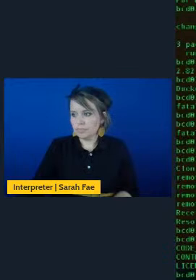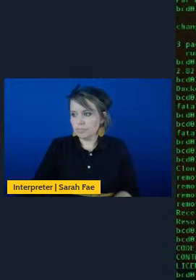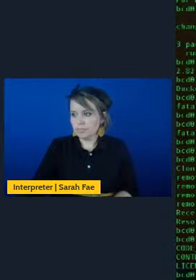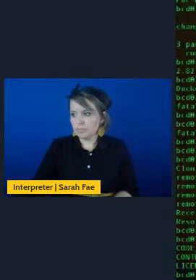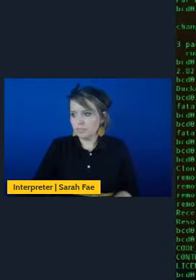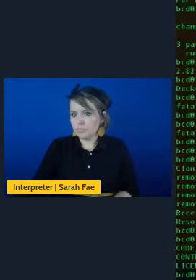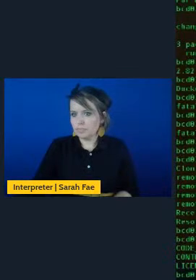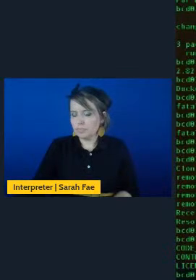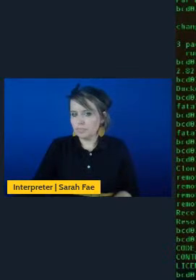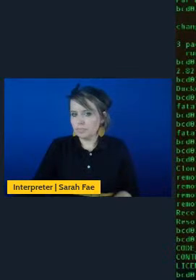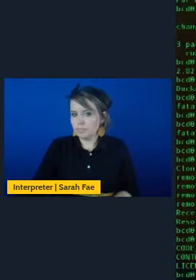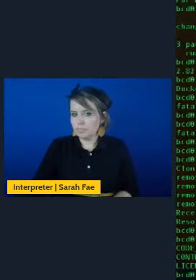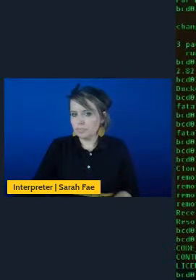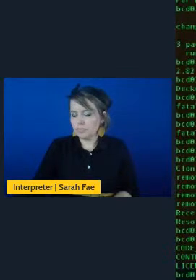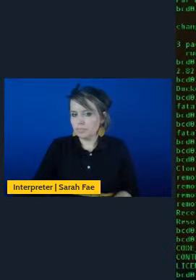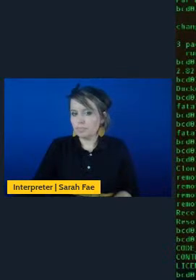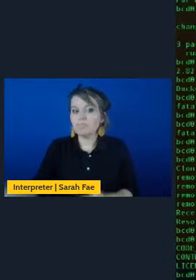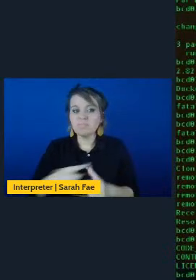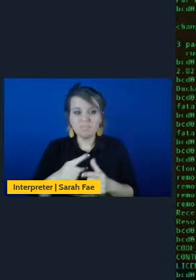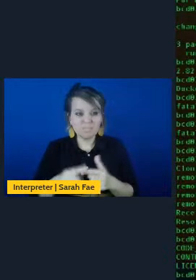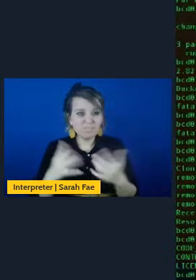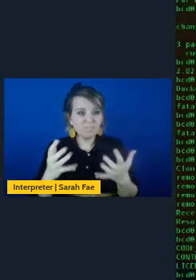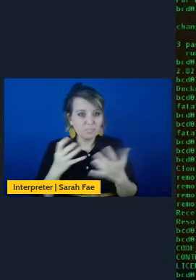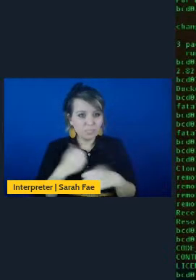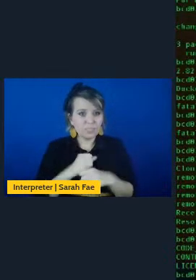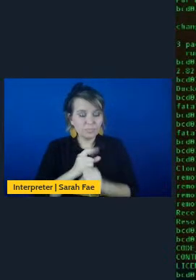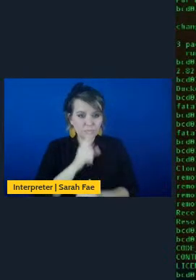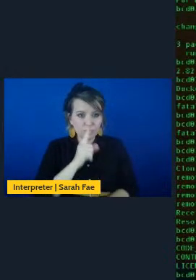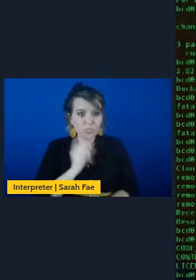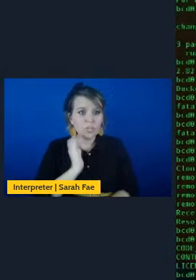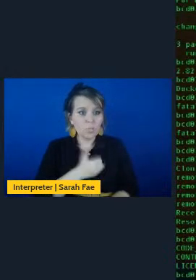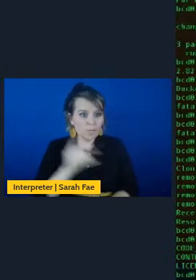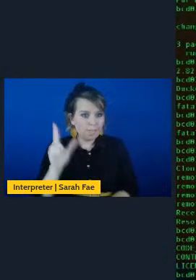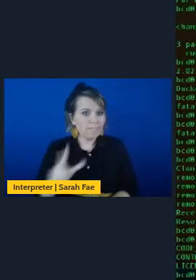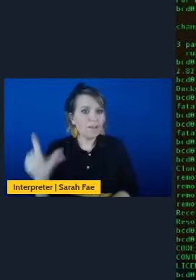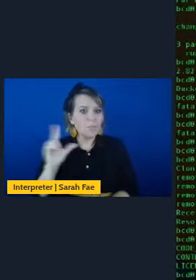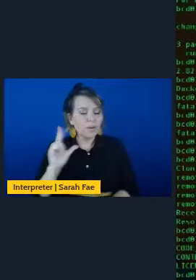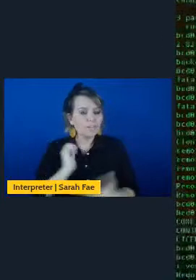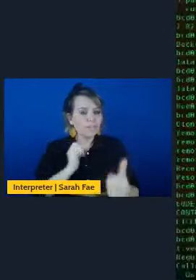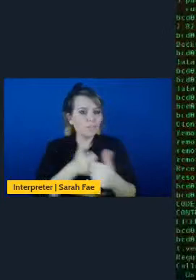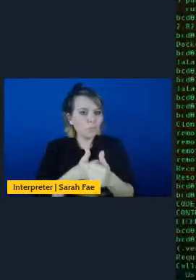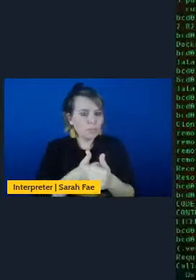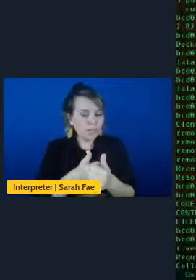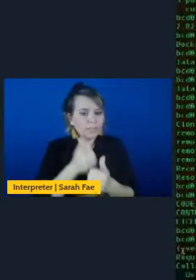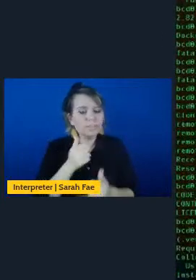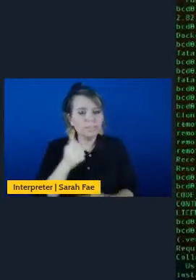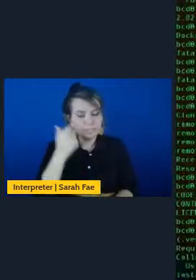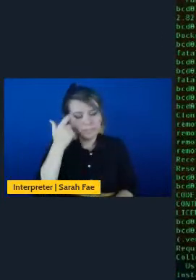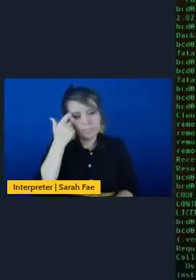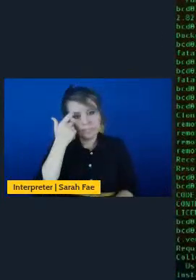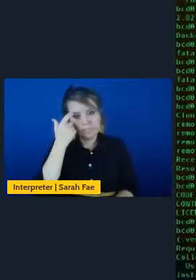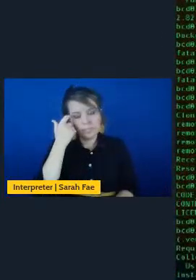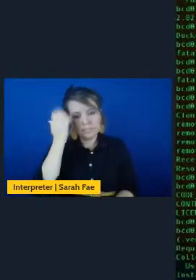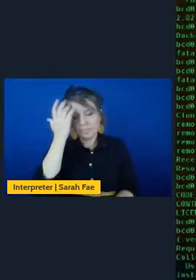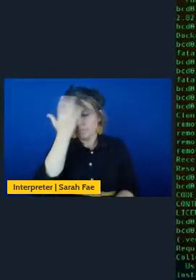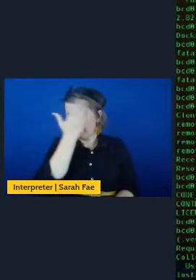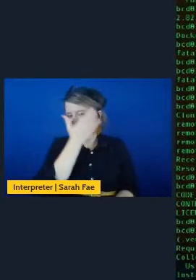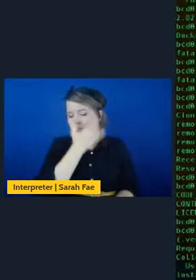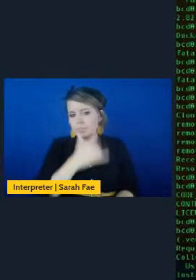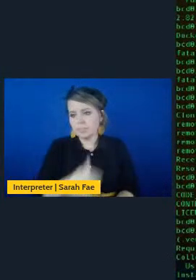And then we want to make sure our libraries are up to date, specifically the pip. So let's install